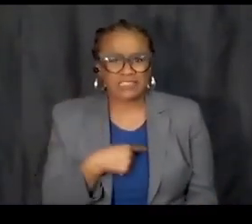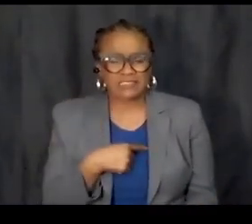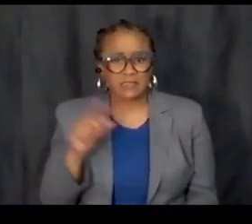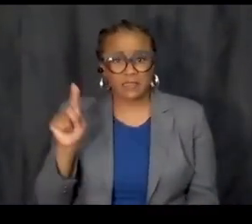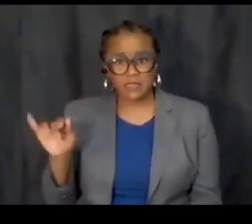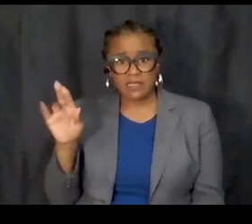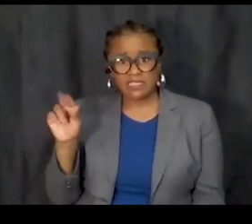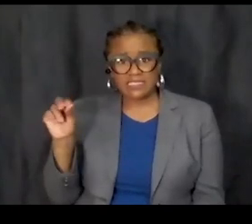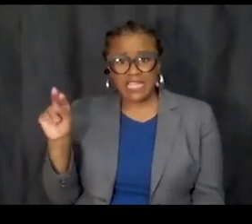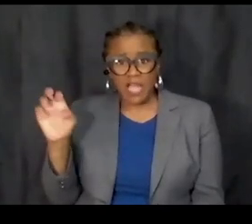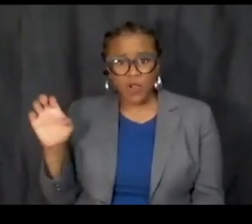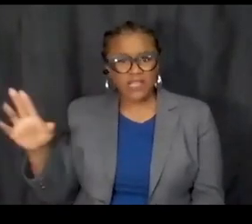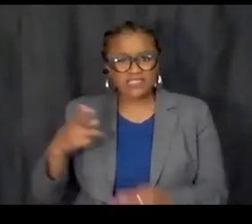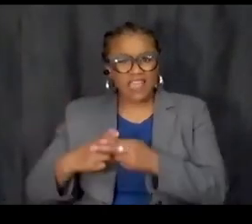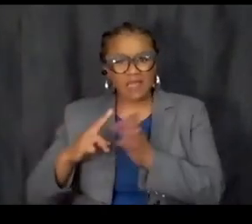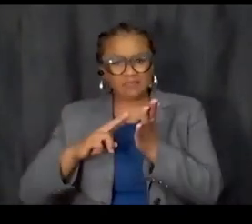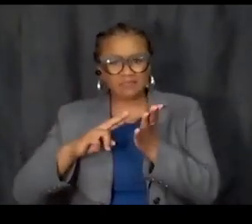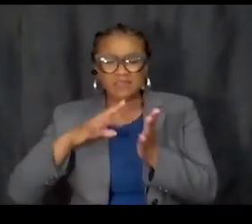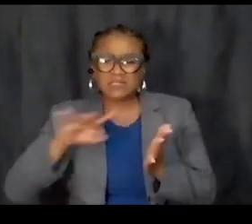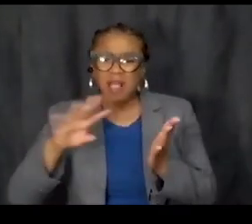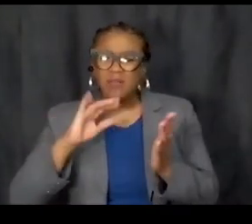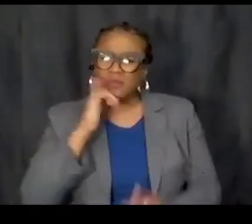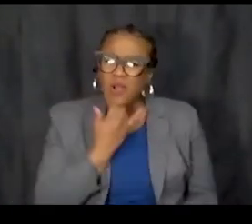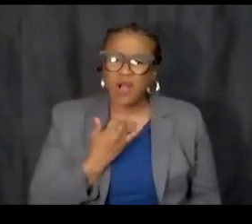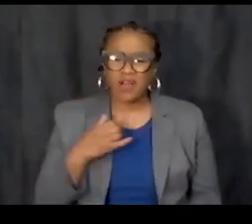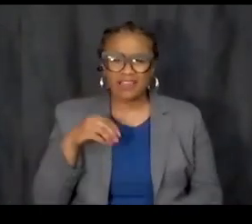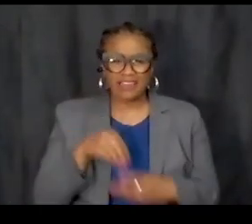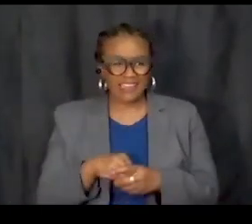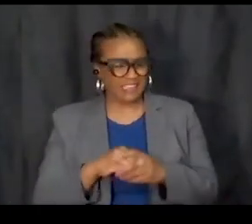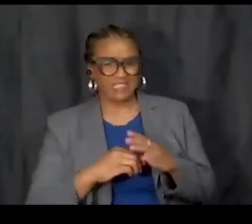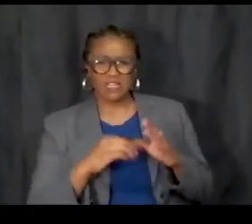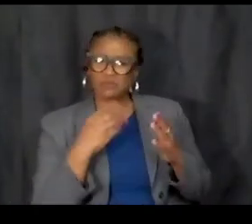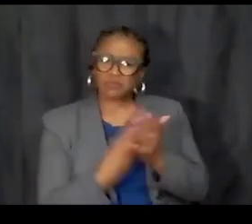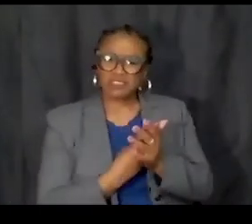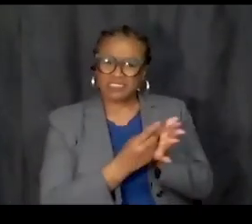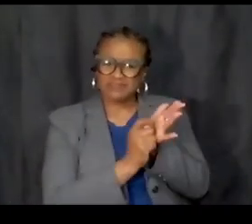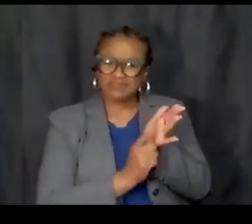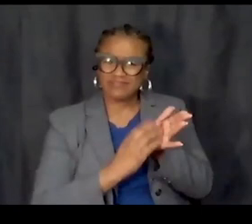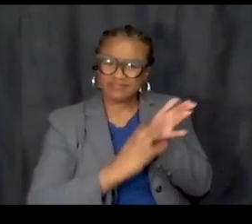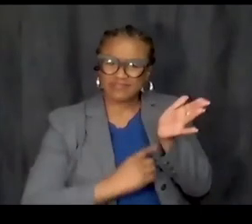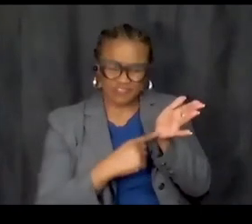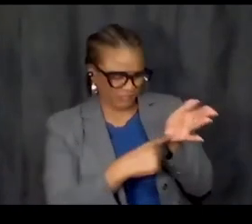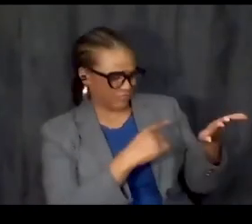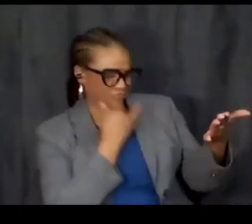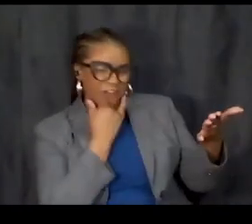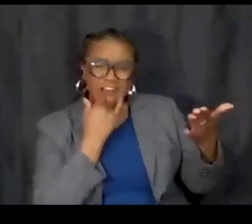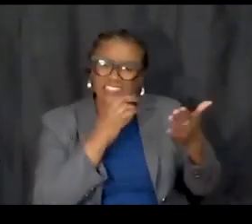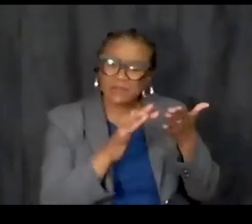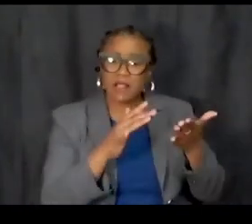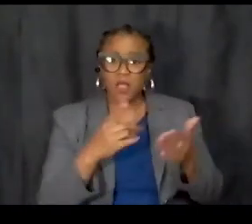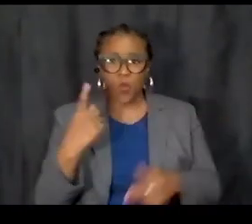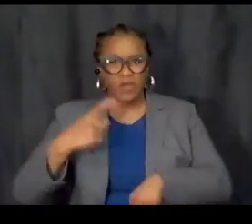Tyrone's name was misspelled in the HMP Pentonville prison system. Once I was